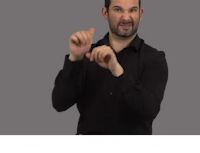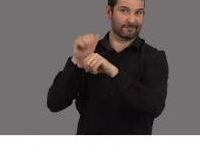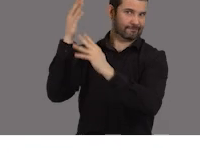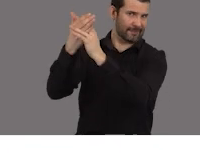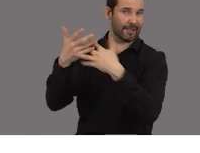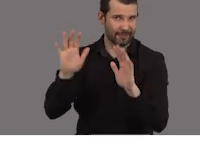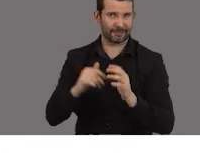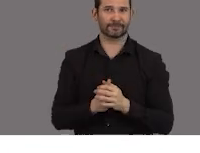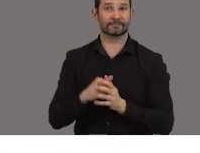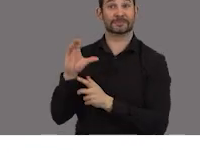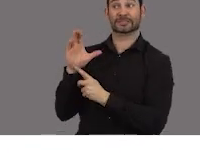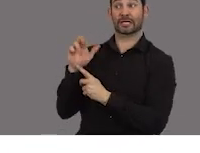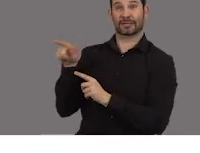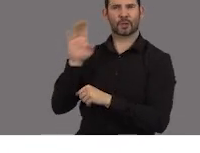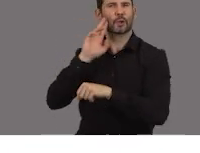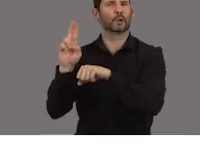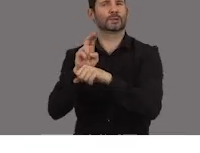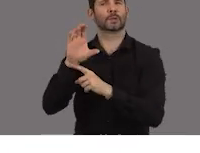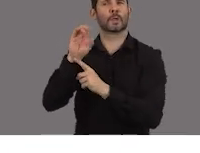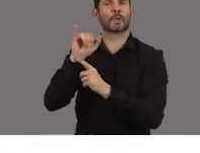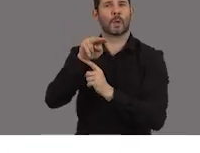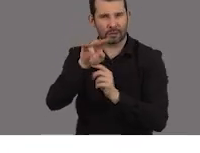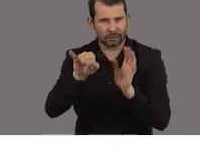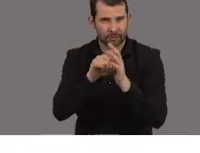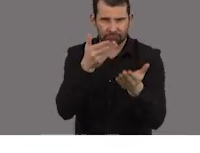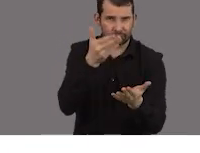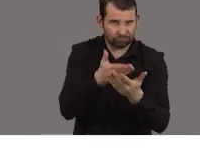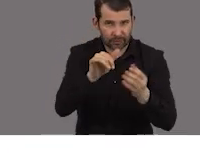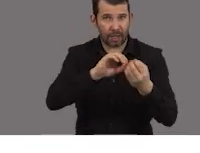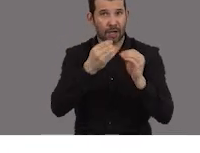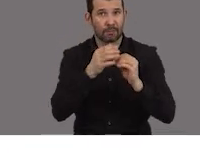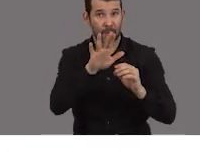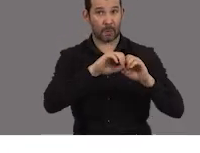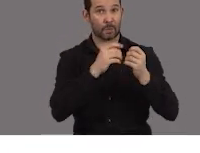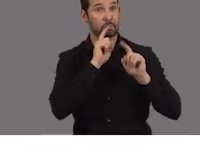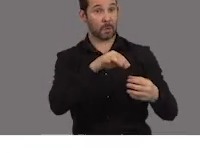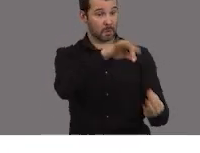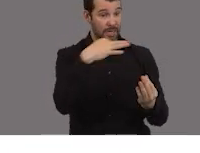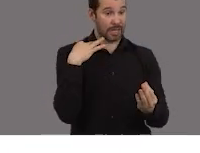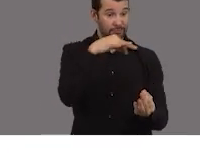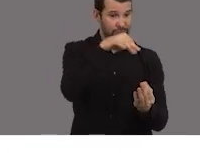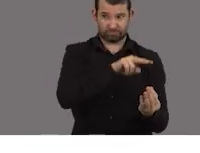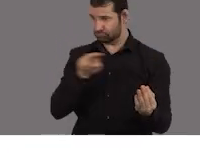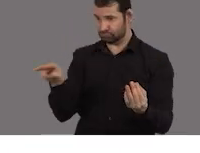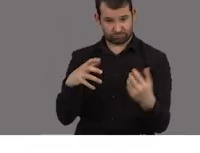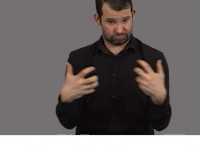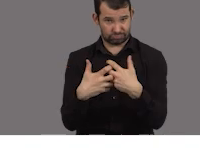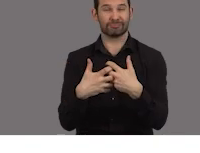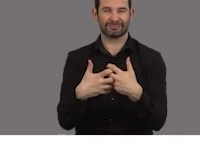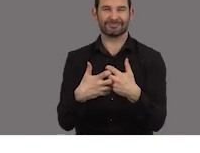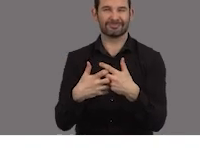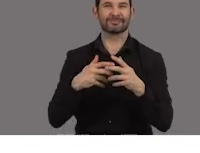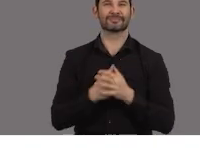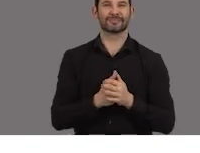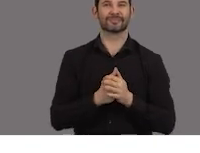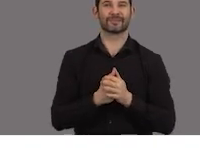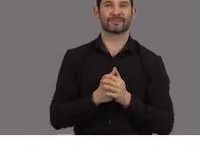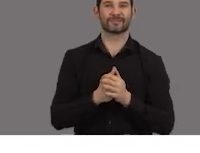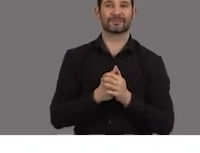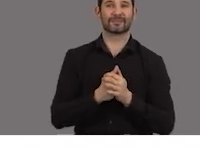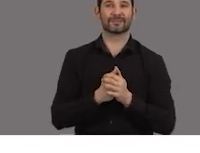filed. The CRA will use the coin to verify the number your organization reports on its grant application.